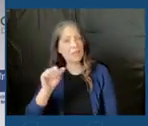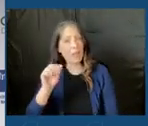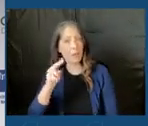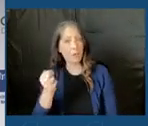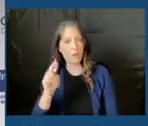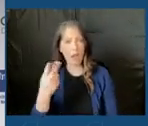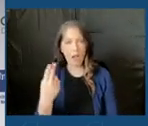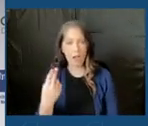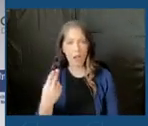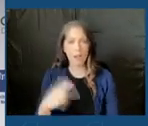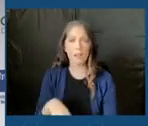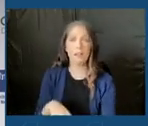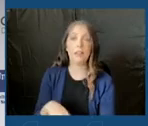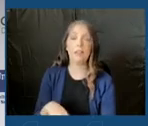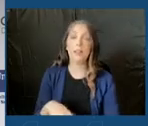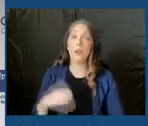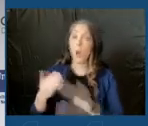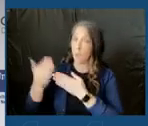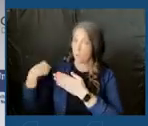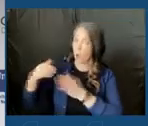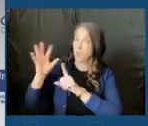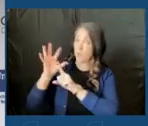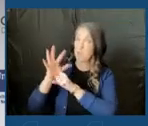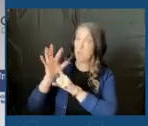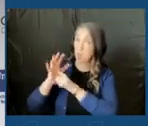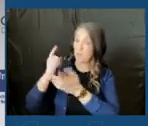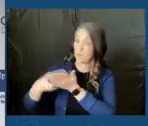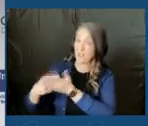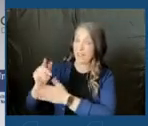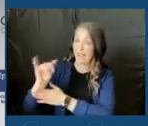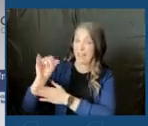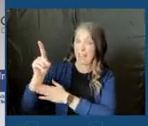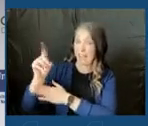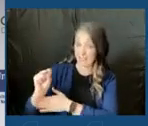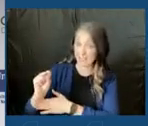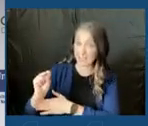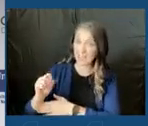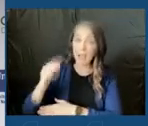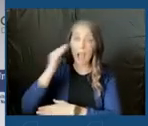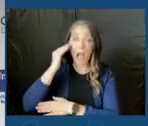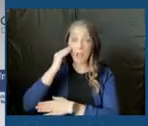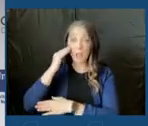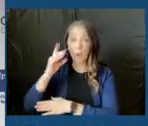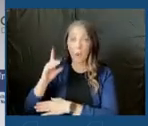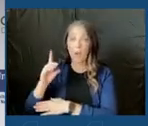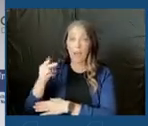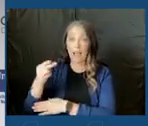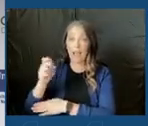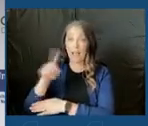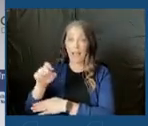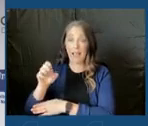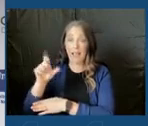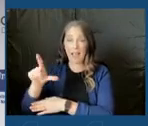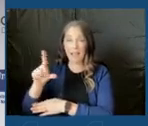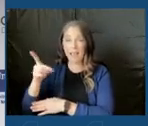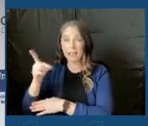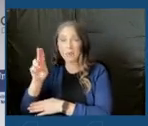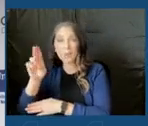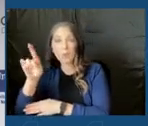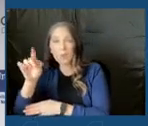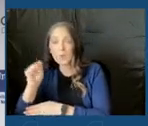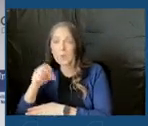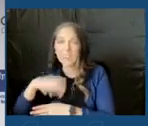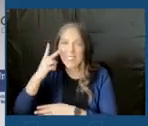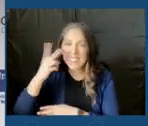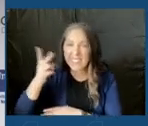popular thing to do to talk about AIDS. And I know you did it with my friend Hazel Dukes as well, because she told me the stories. Hazel Dukes out there? I can't see her. I